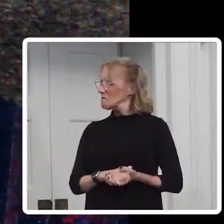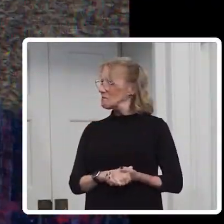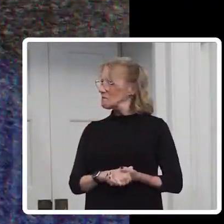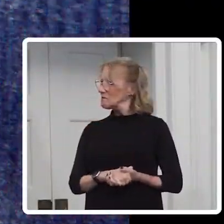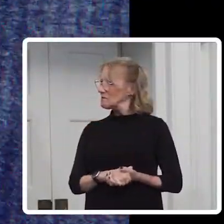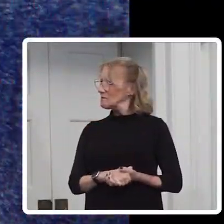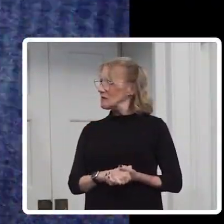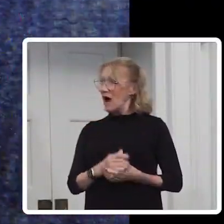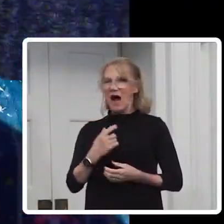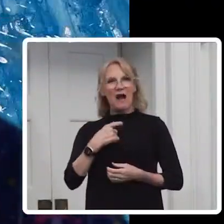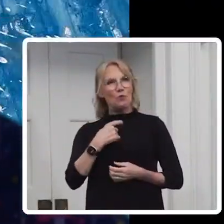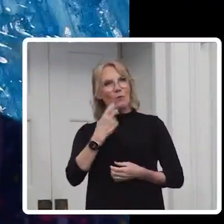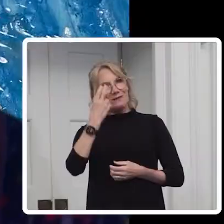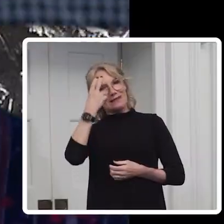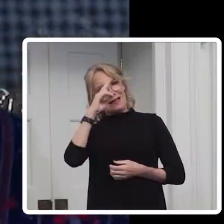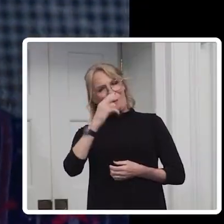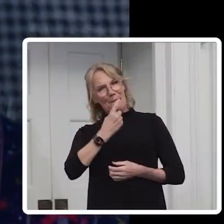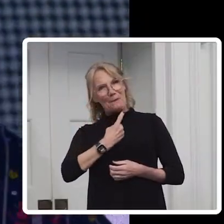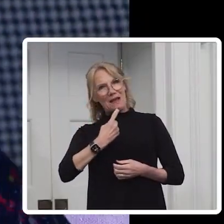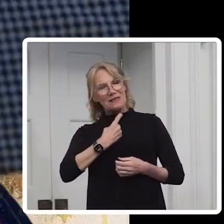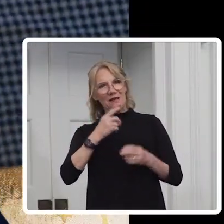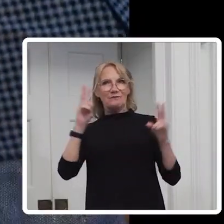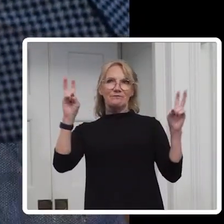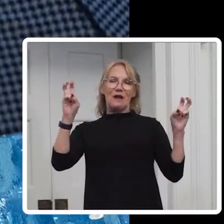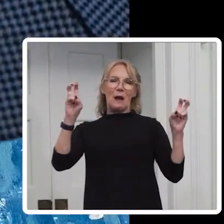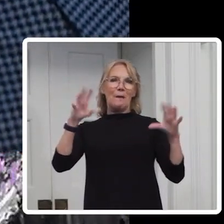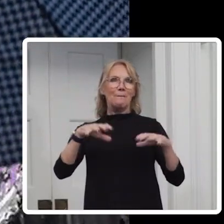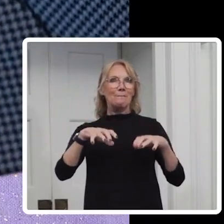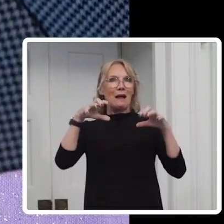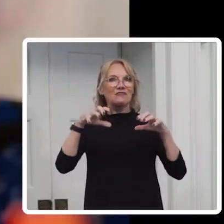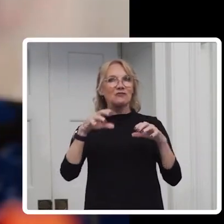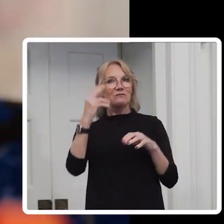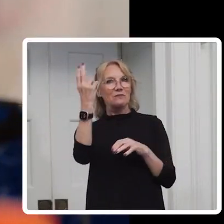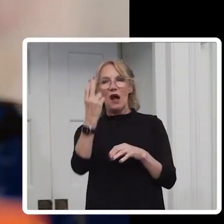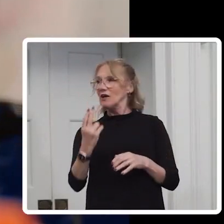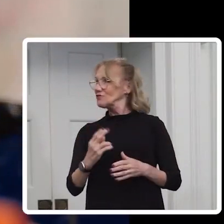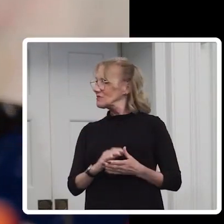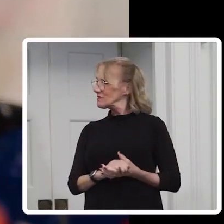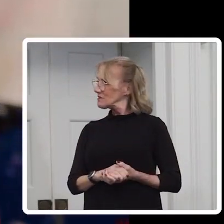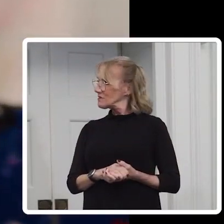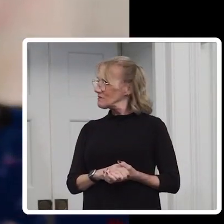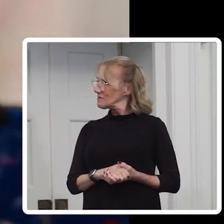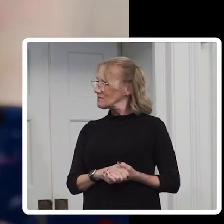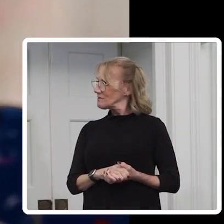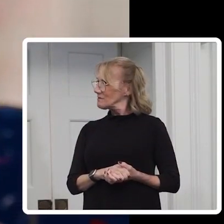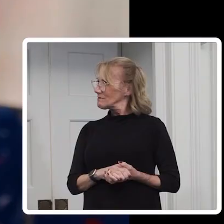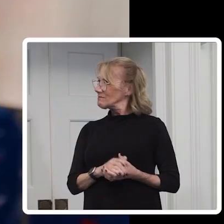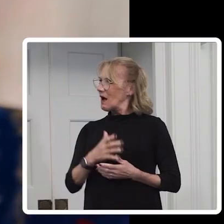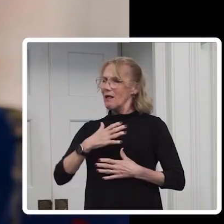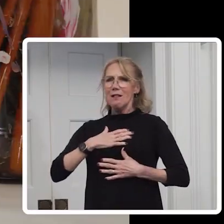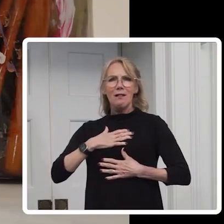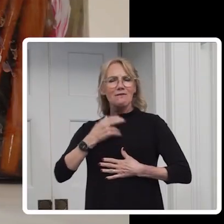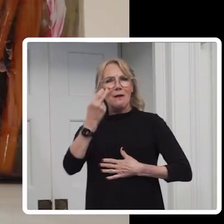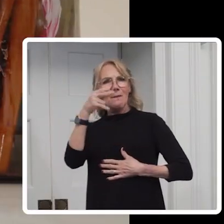I've always called myself a magic artist. That's it, that's my title, that is. Paintbrushes are little